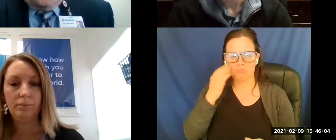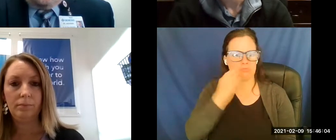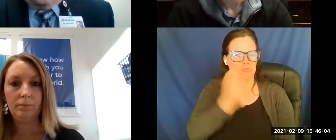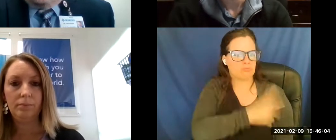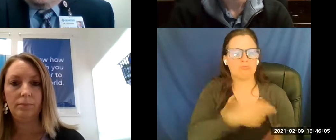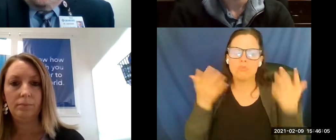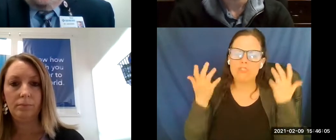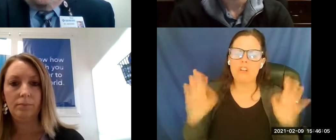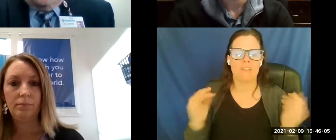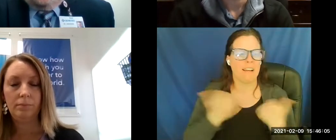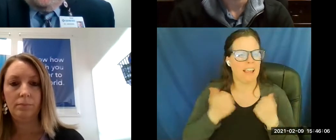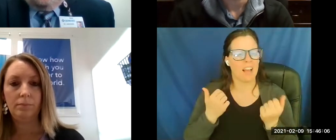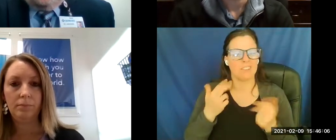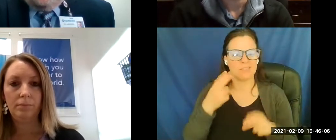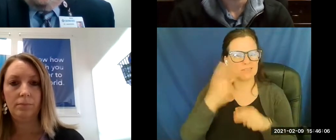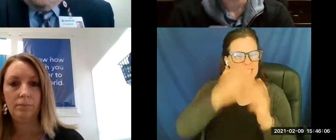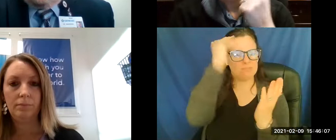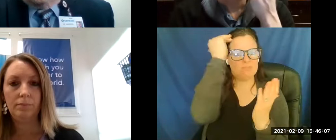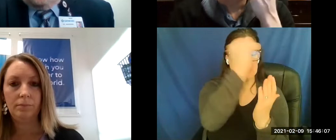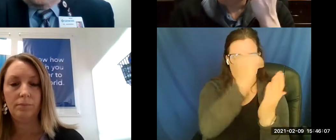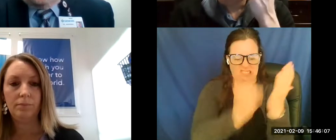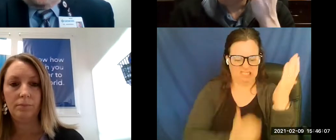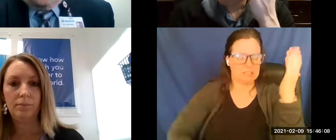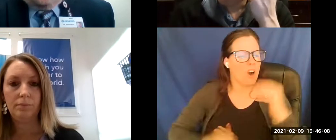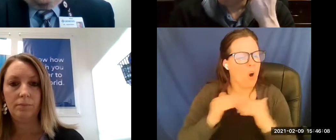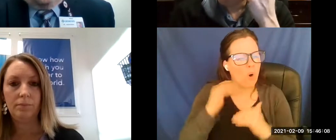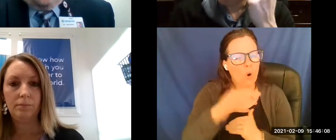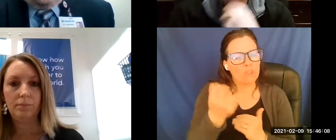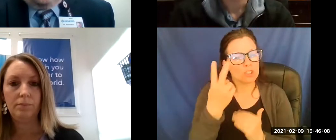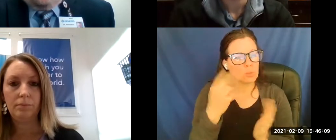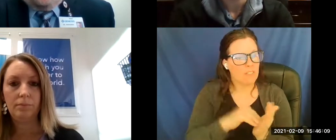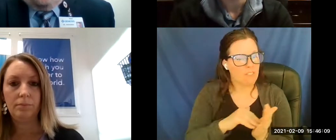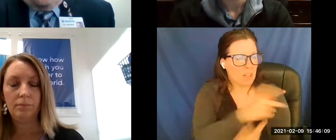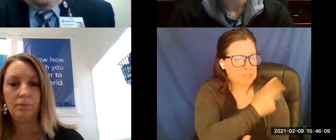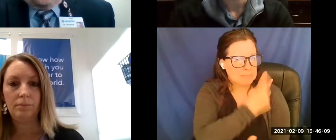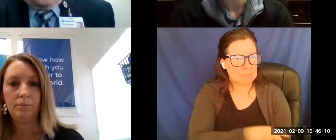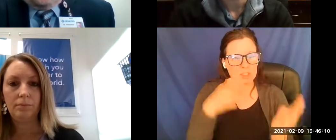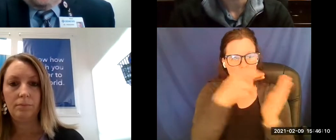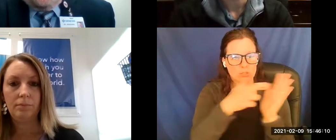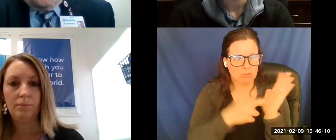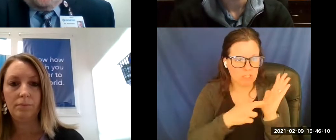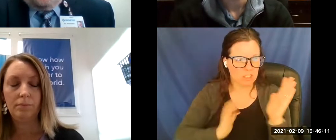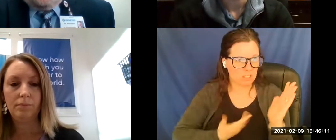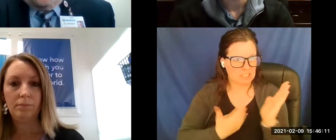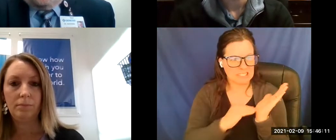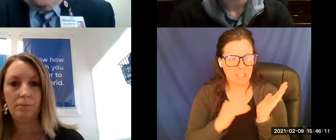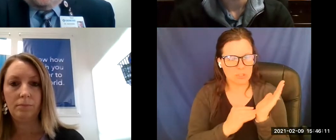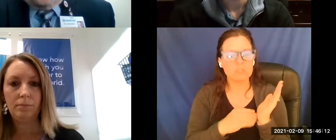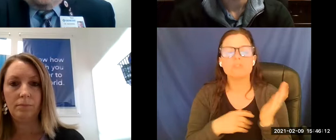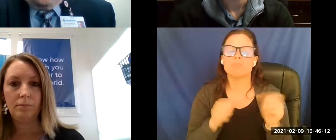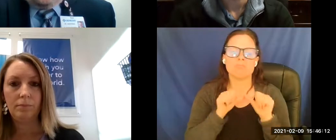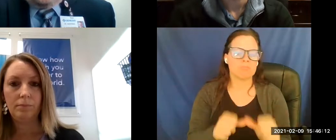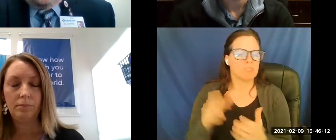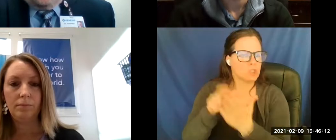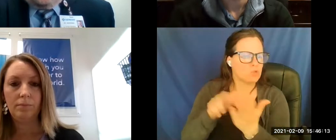large rosters. So we have had more than 12,000 patients registered by our physicians, and we continue to